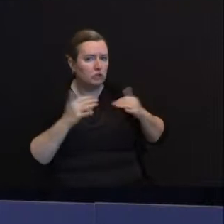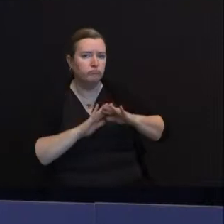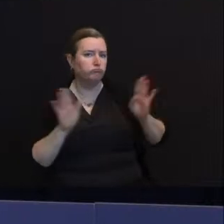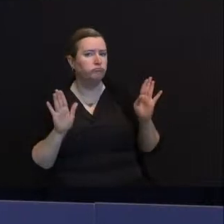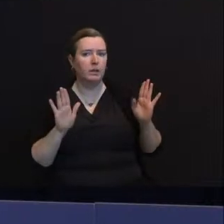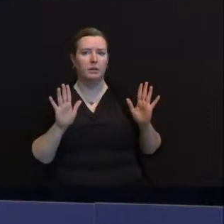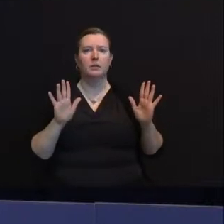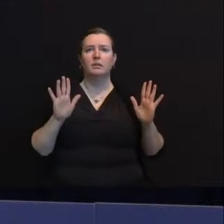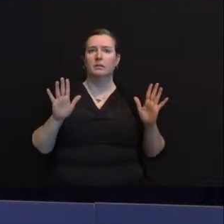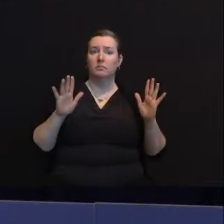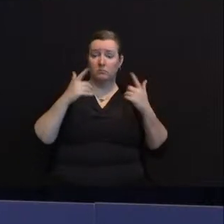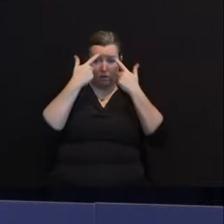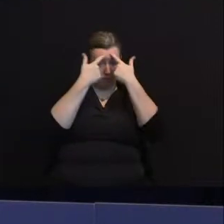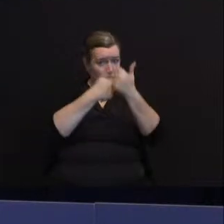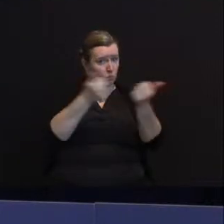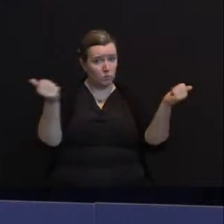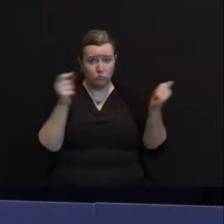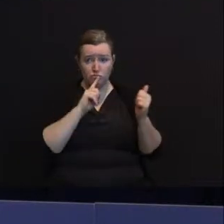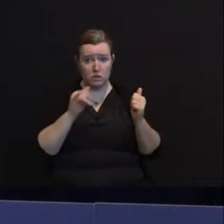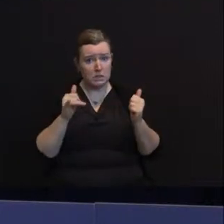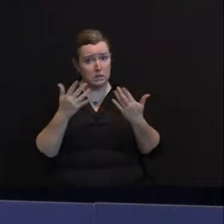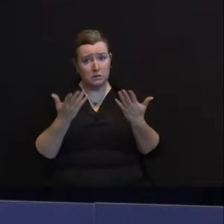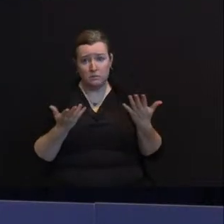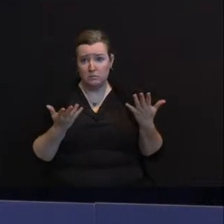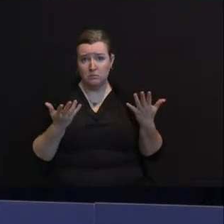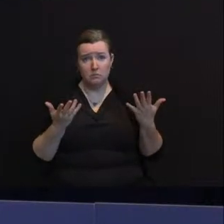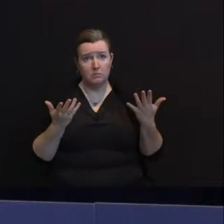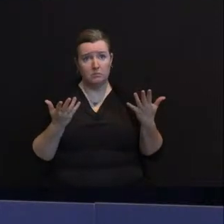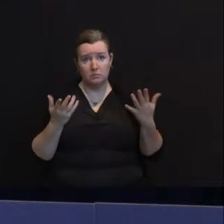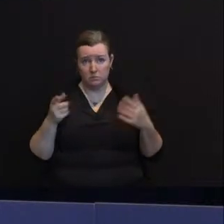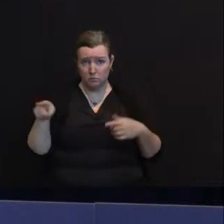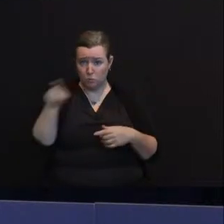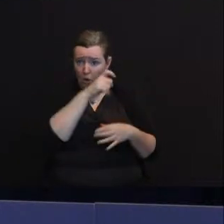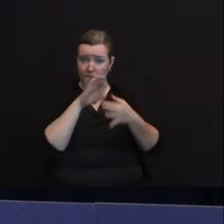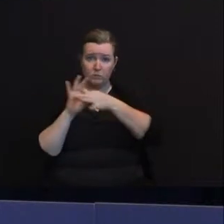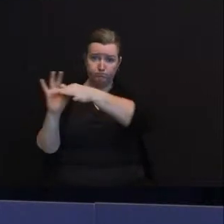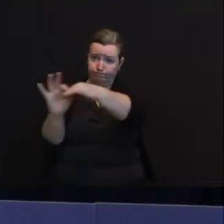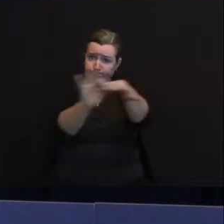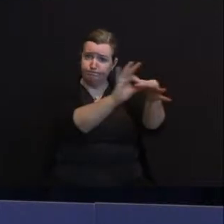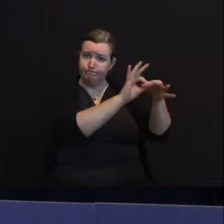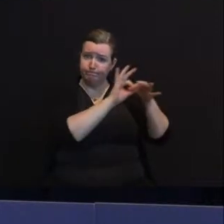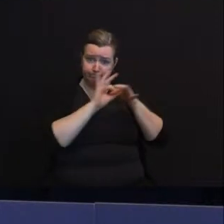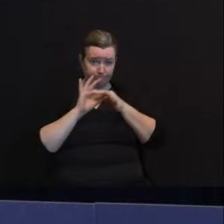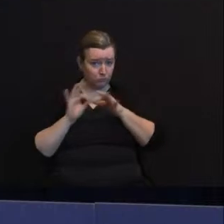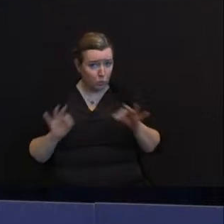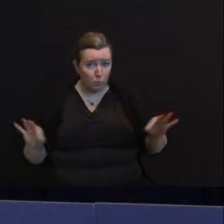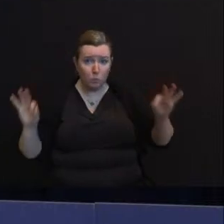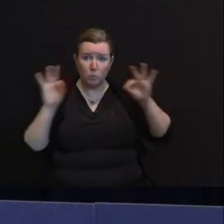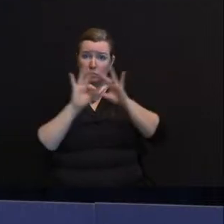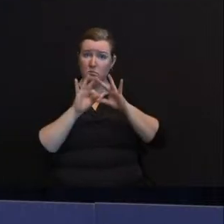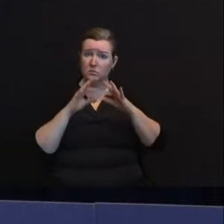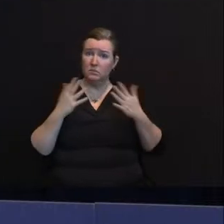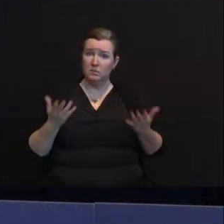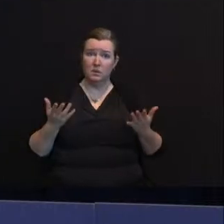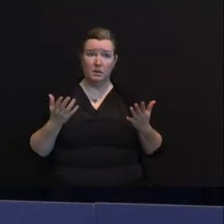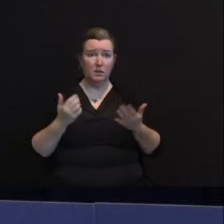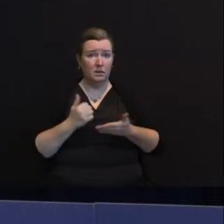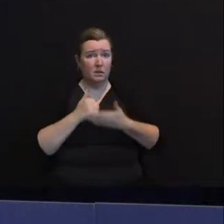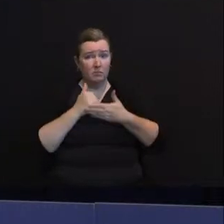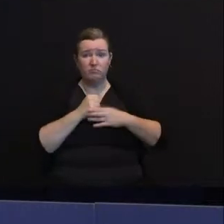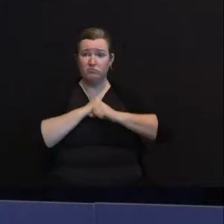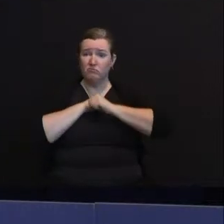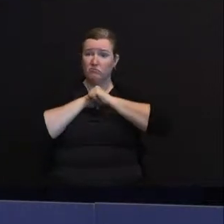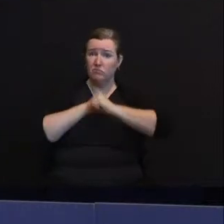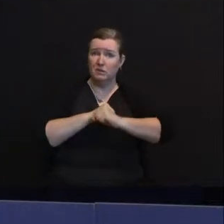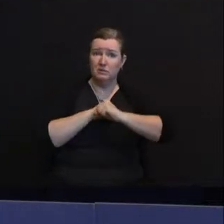up to all of us. The public's cooperation is vital to protecting our fellow residents and